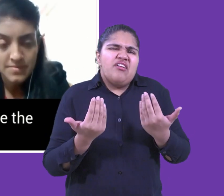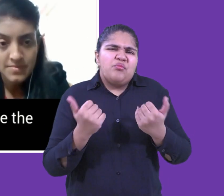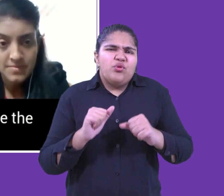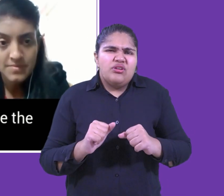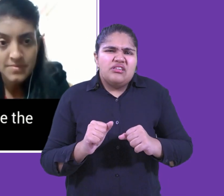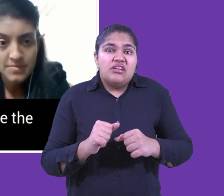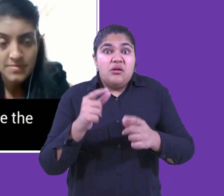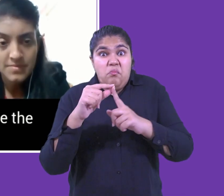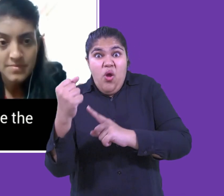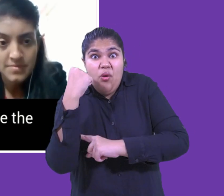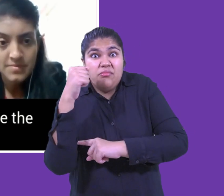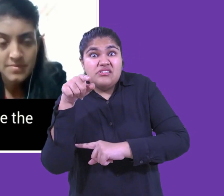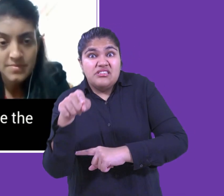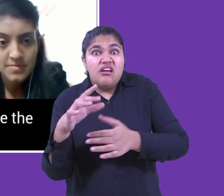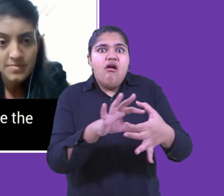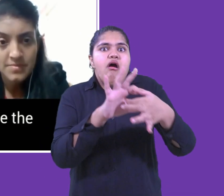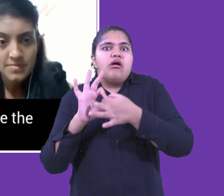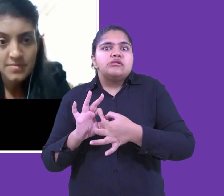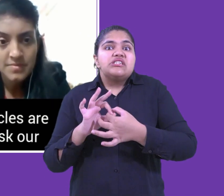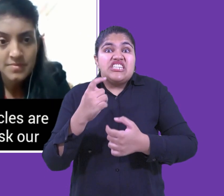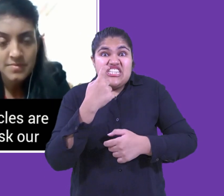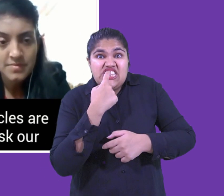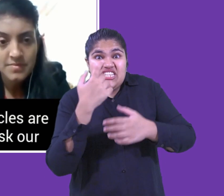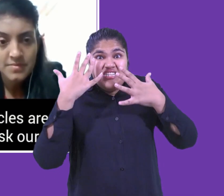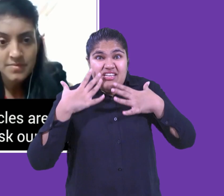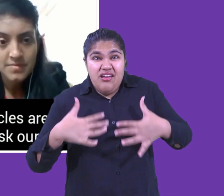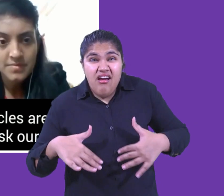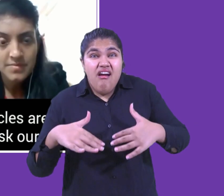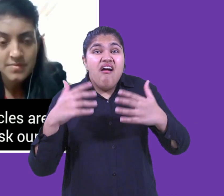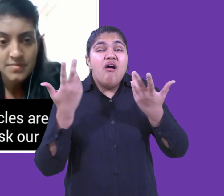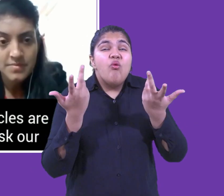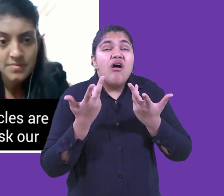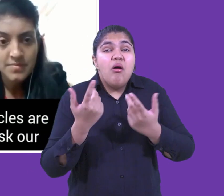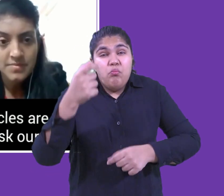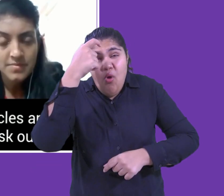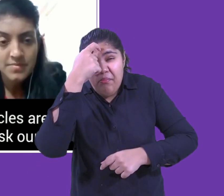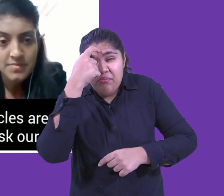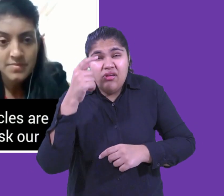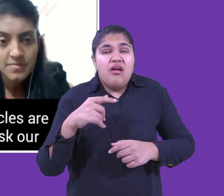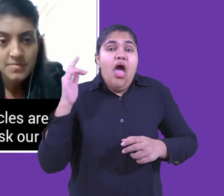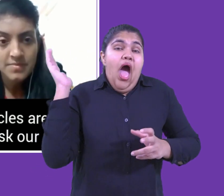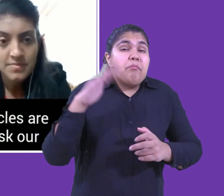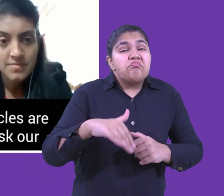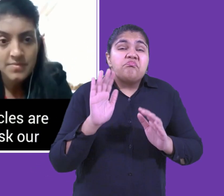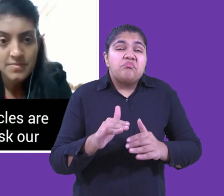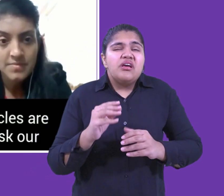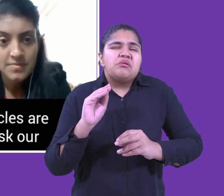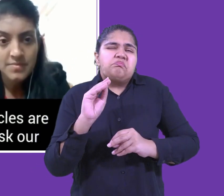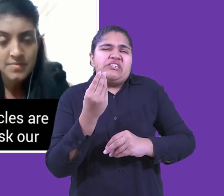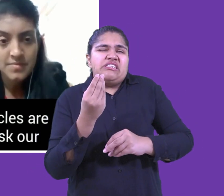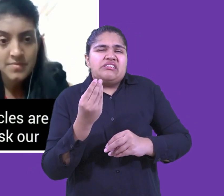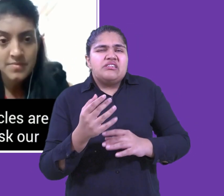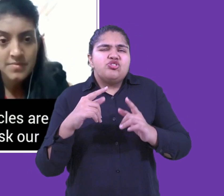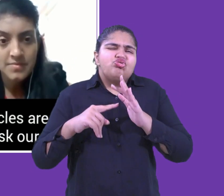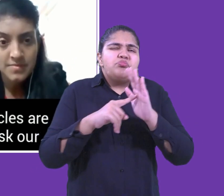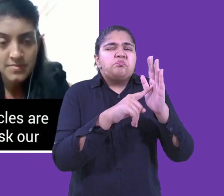cause the aggravation of these metabolic disorders. The top among these diet articles, the fish, chicken,